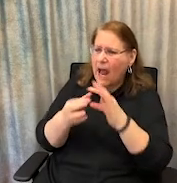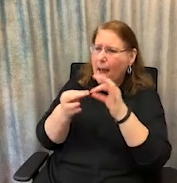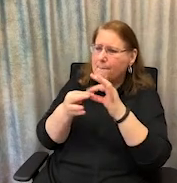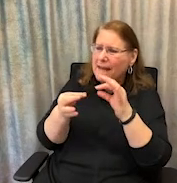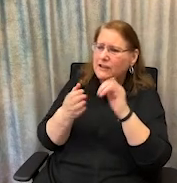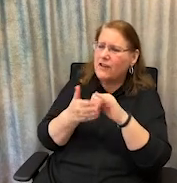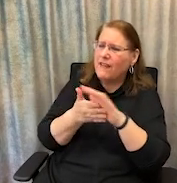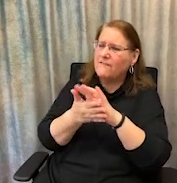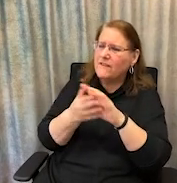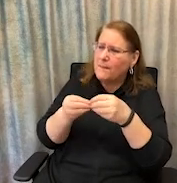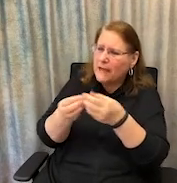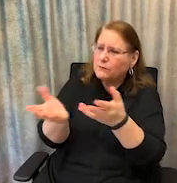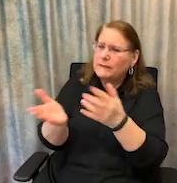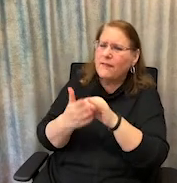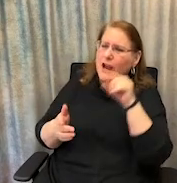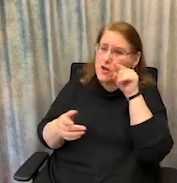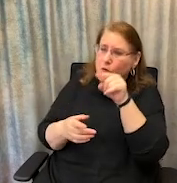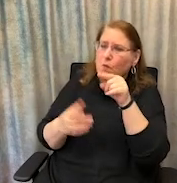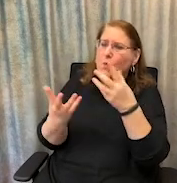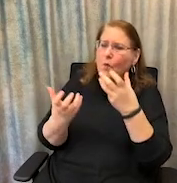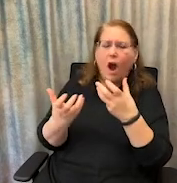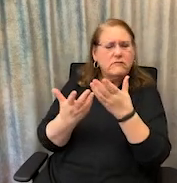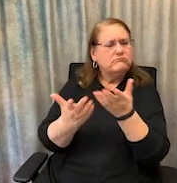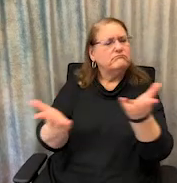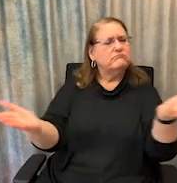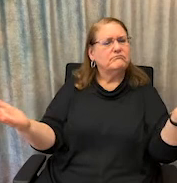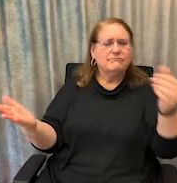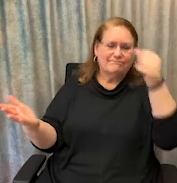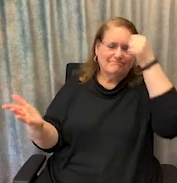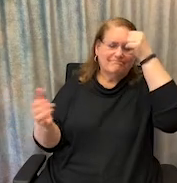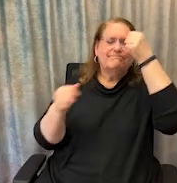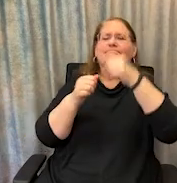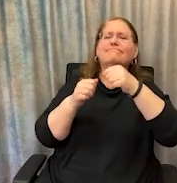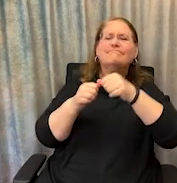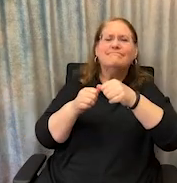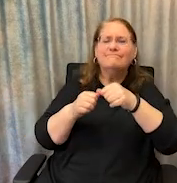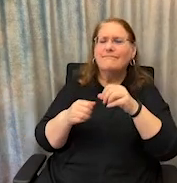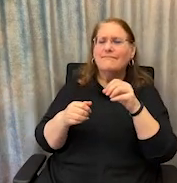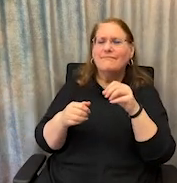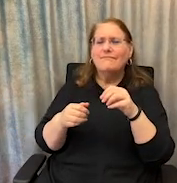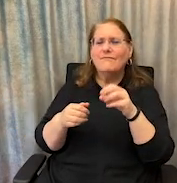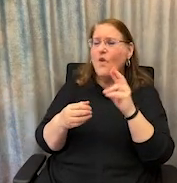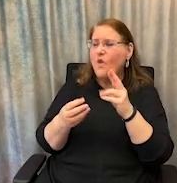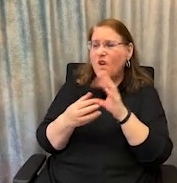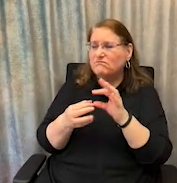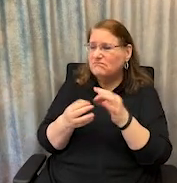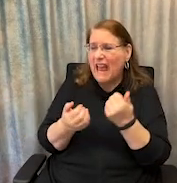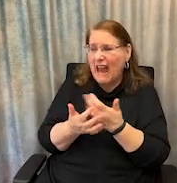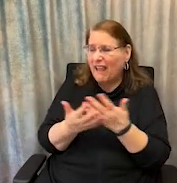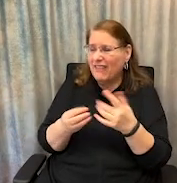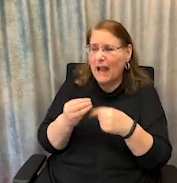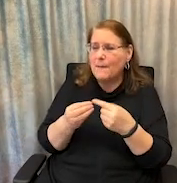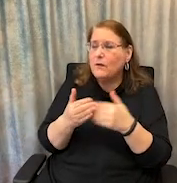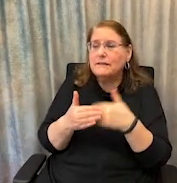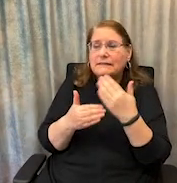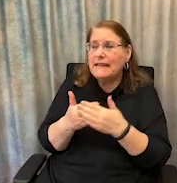a message that the film expresses that you want to leave our audience with today, or tell us anything